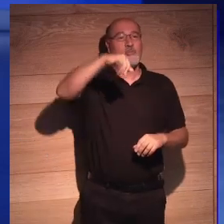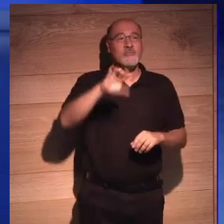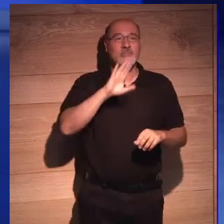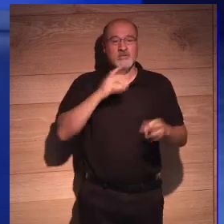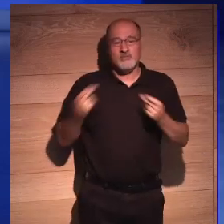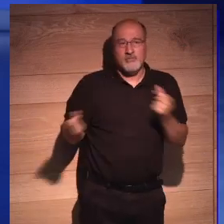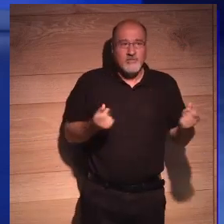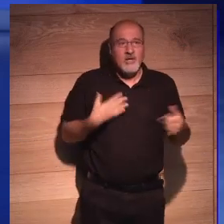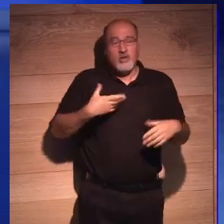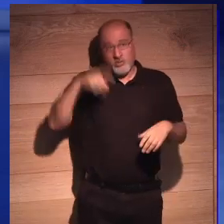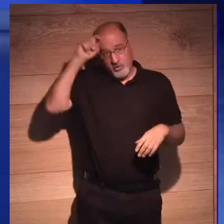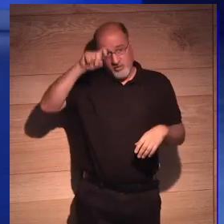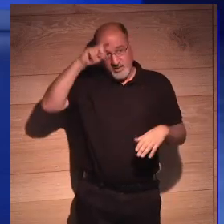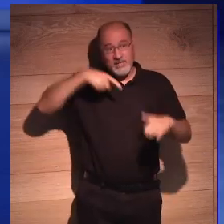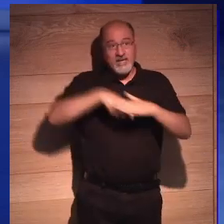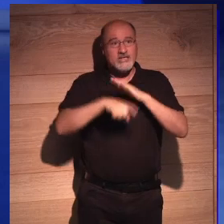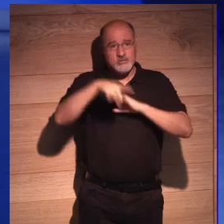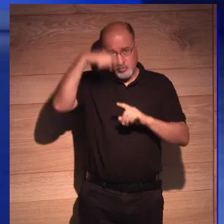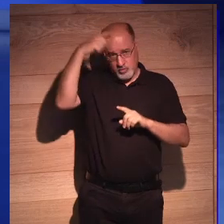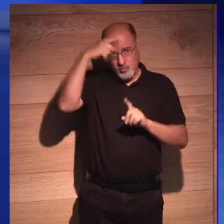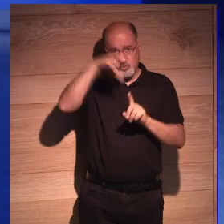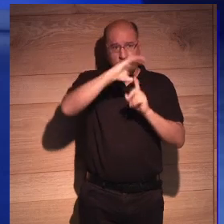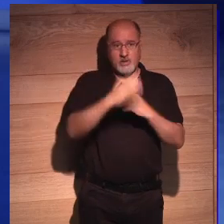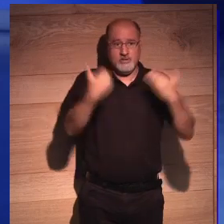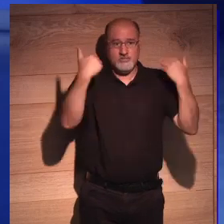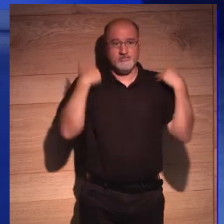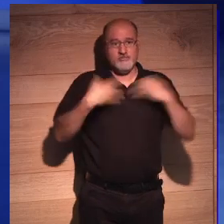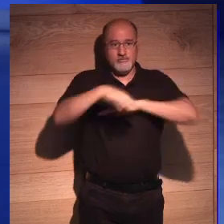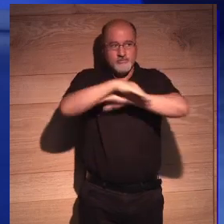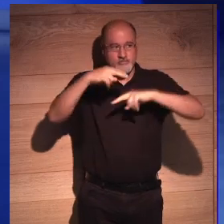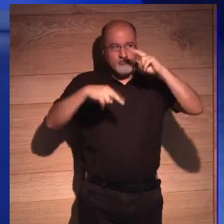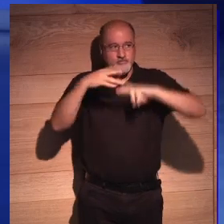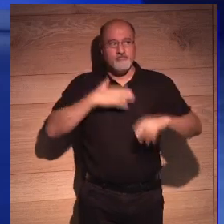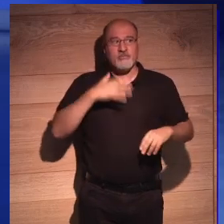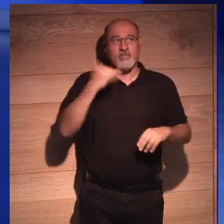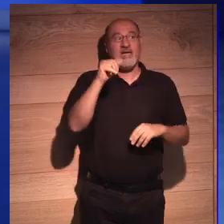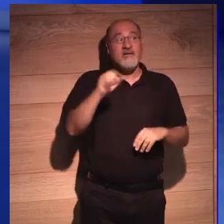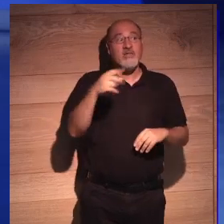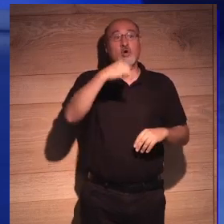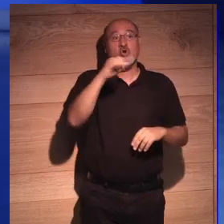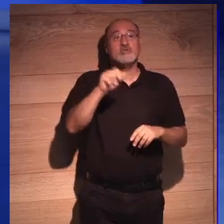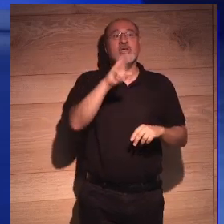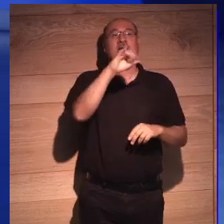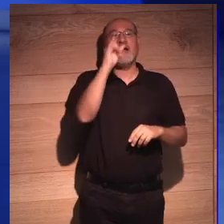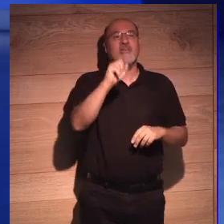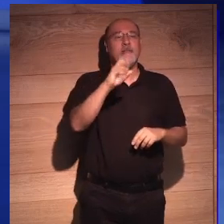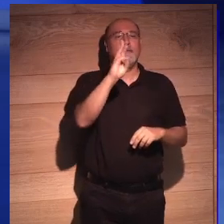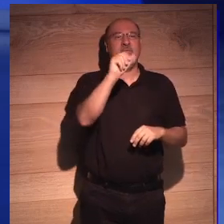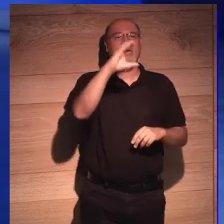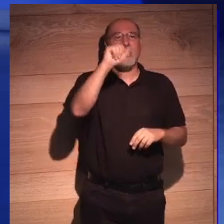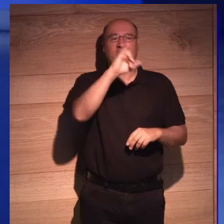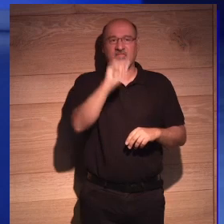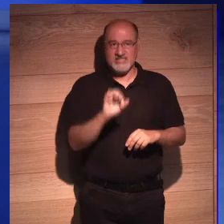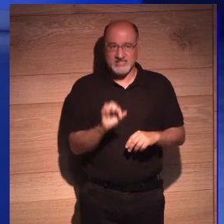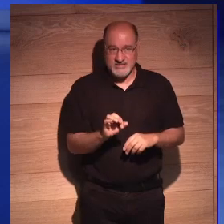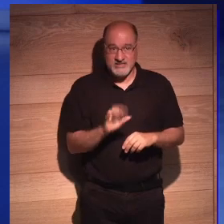Alfredo Miralles, who's a dancer and cultural manager who participated in engineers Javier Gorostiza and Javier